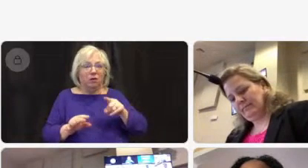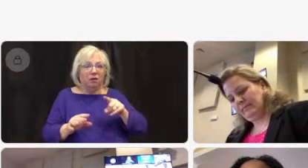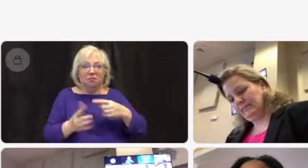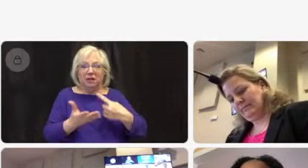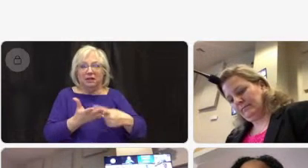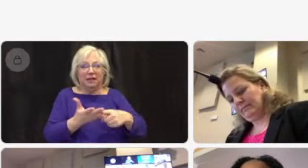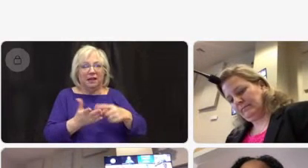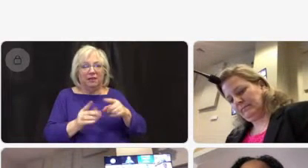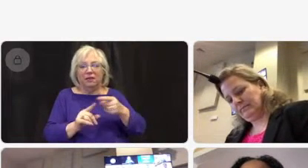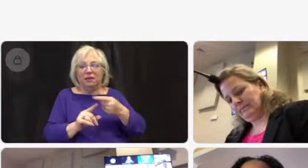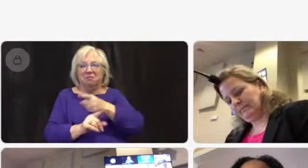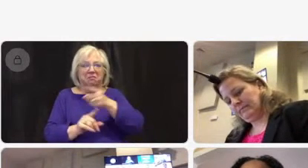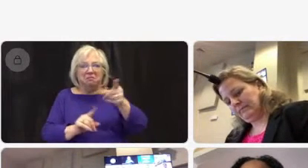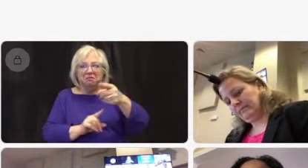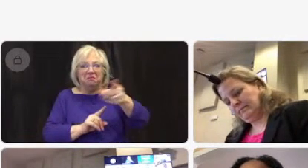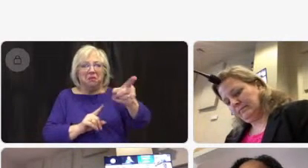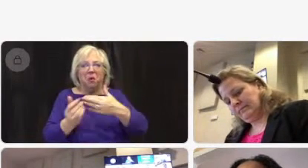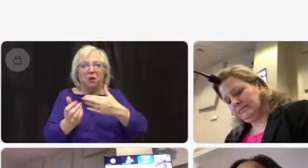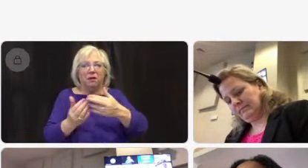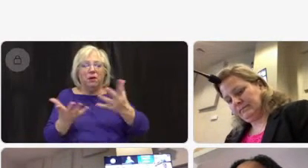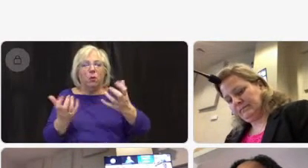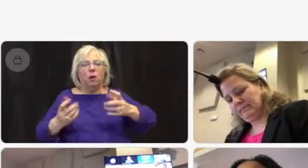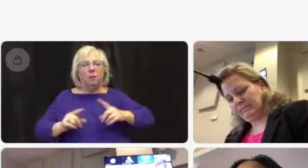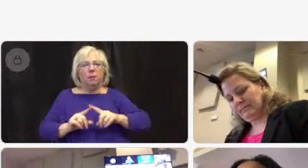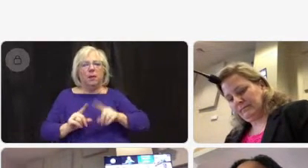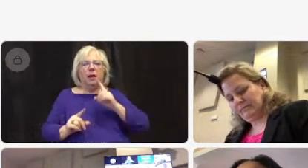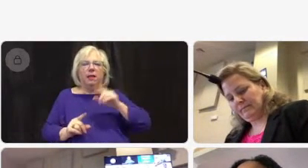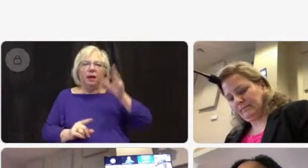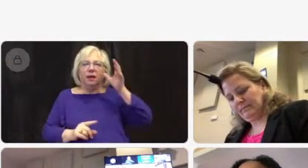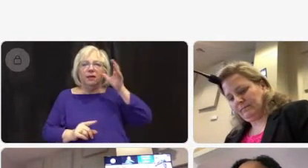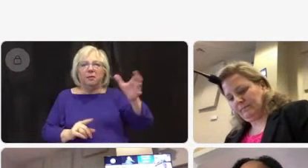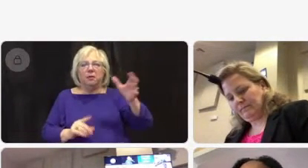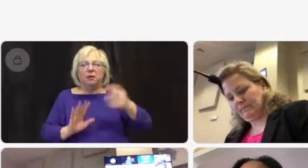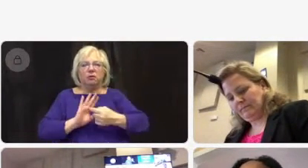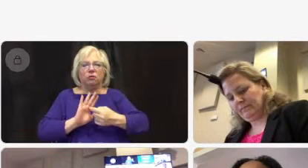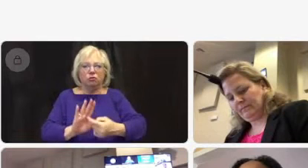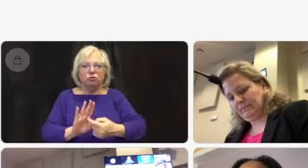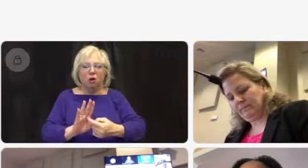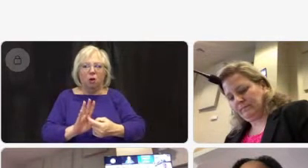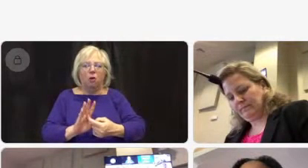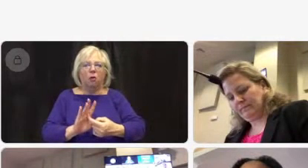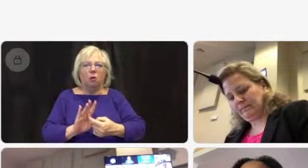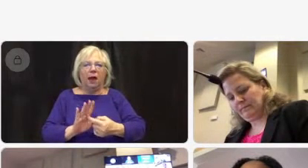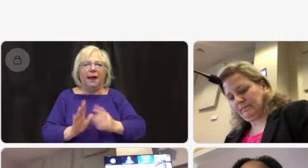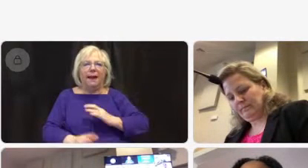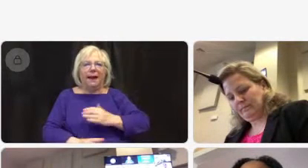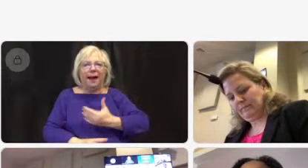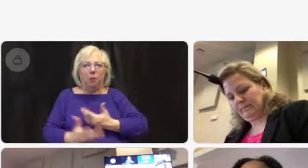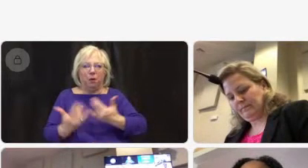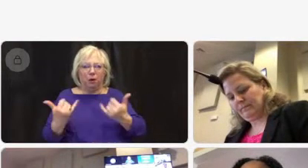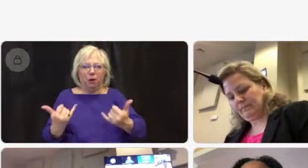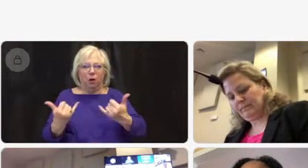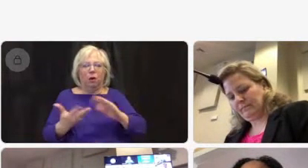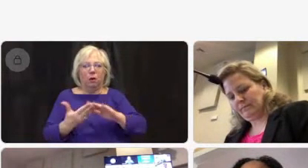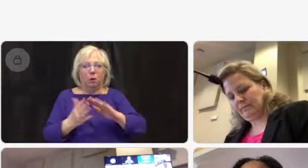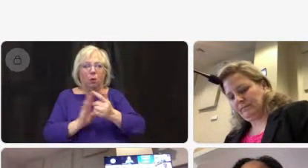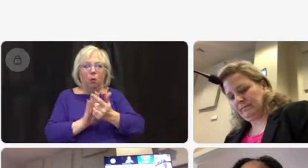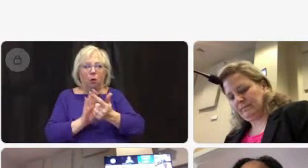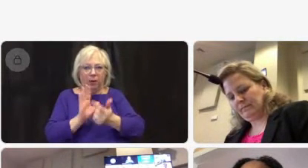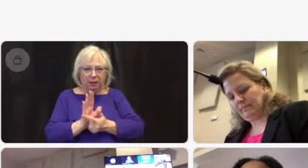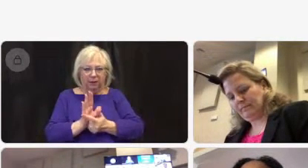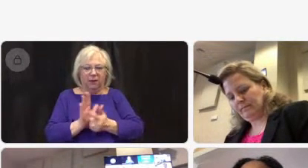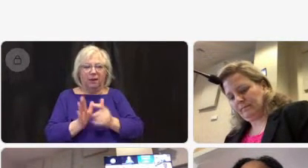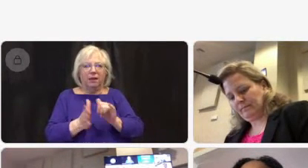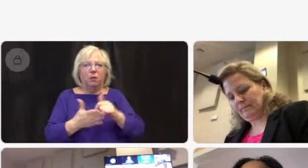I think conceptually is to show our current ordinance as it is, which